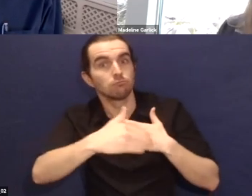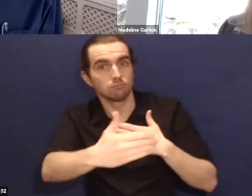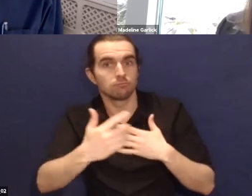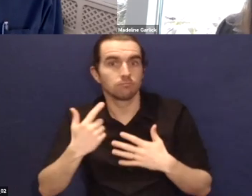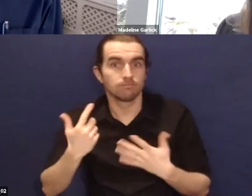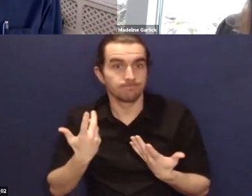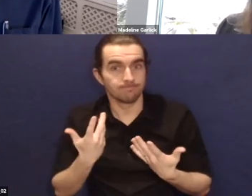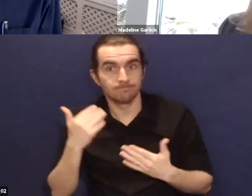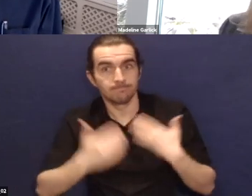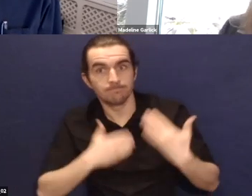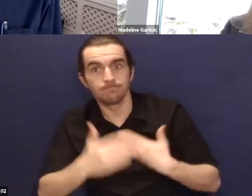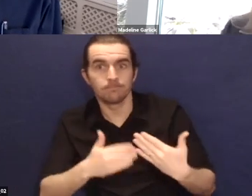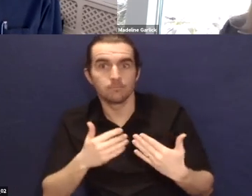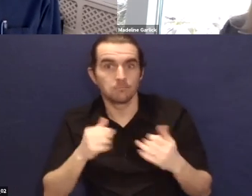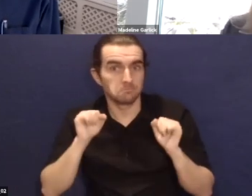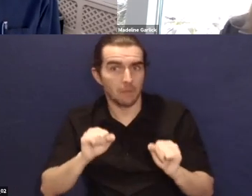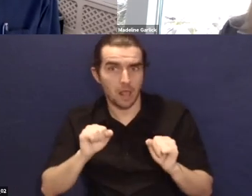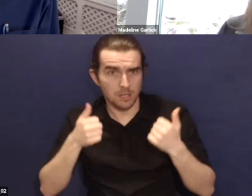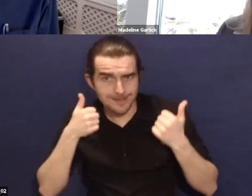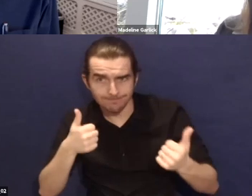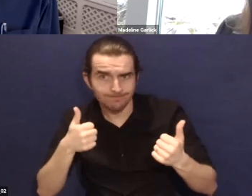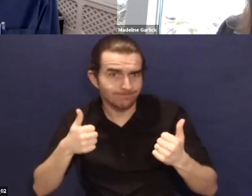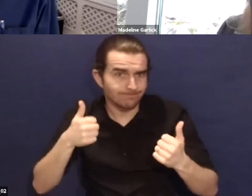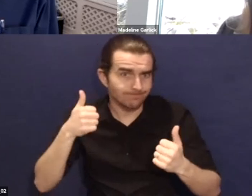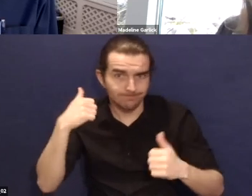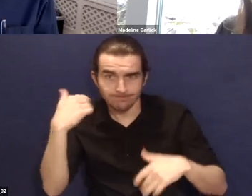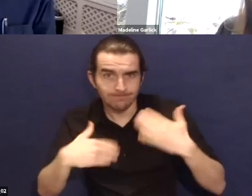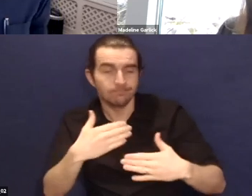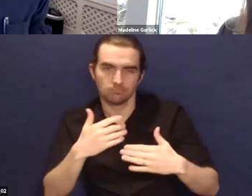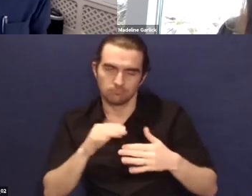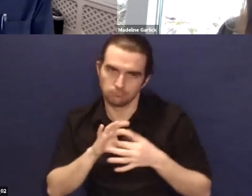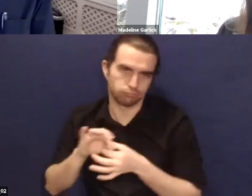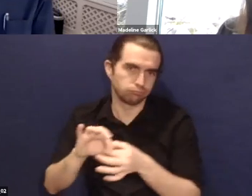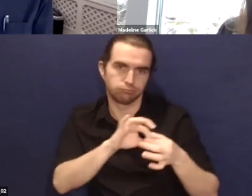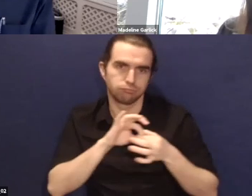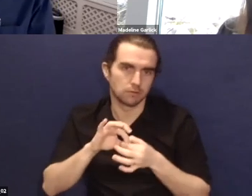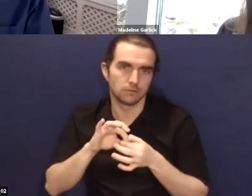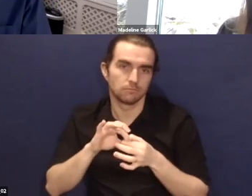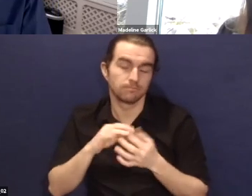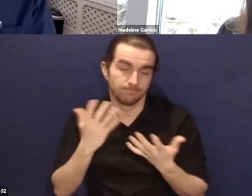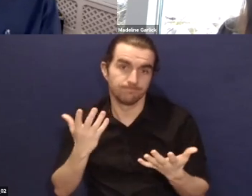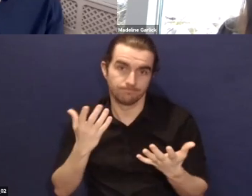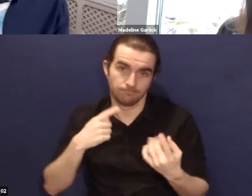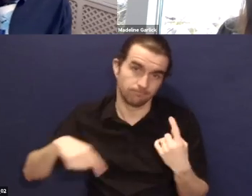that means that all of us as partners need to be looking at this together. Thank you.